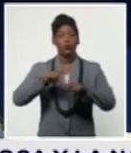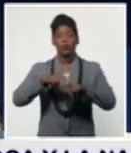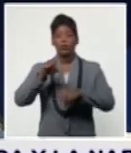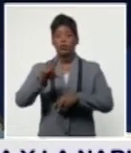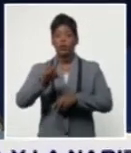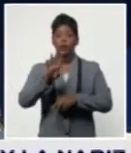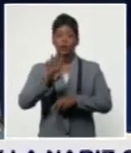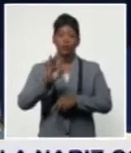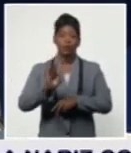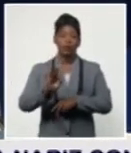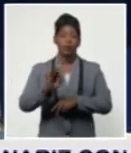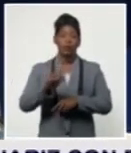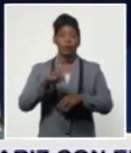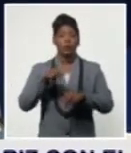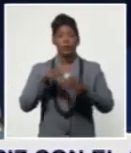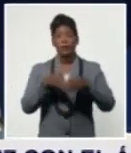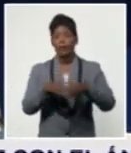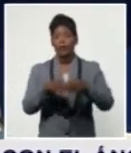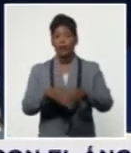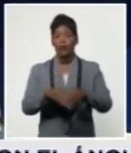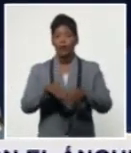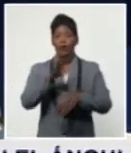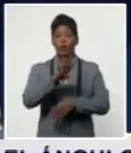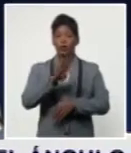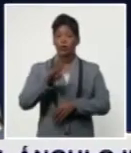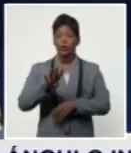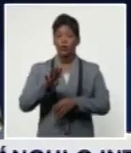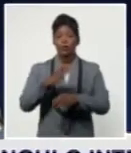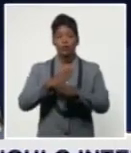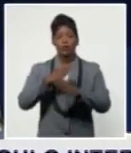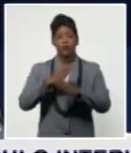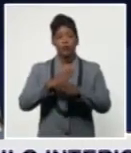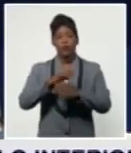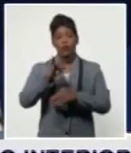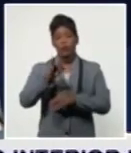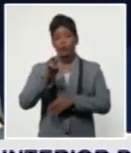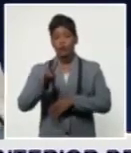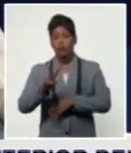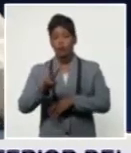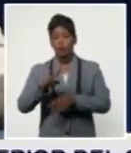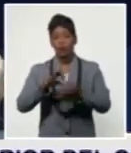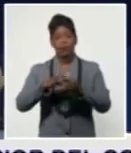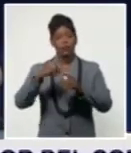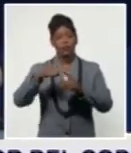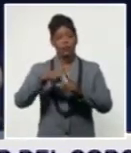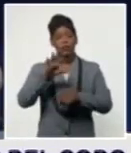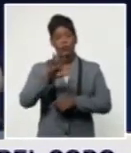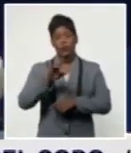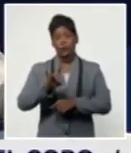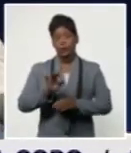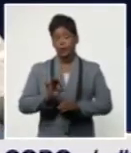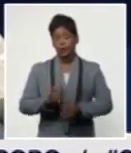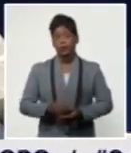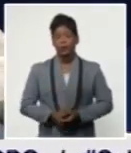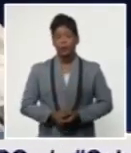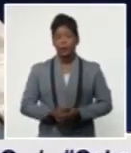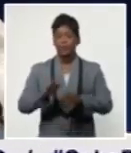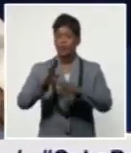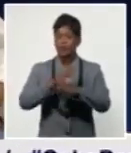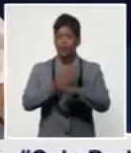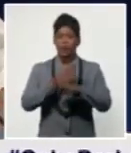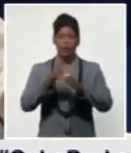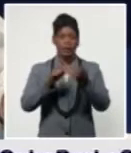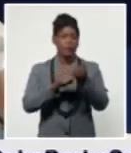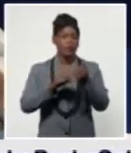Las Tunas, 48 from Holguín, from Granma 34, from Santiago 92, Guantánamo 59, and